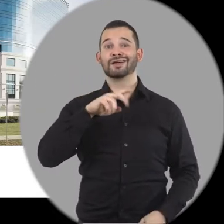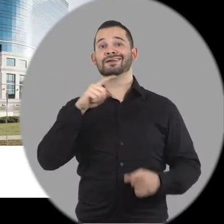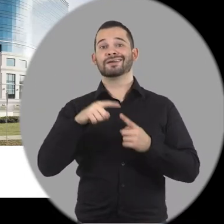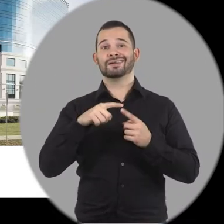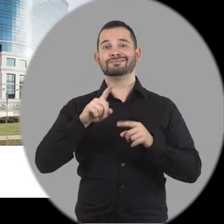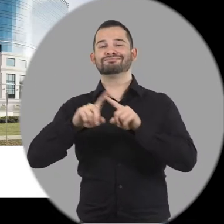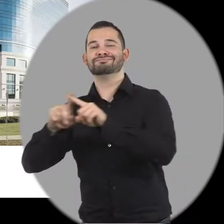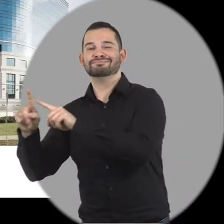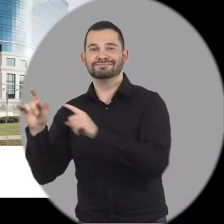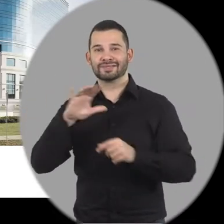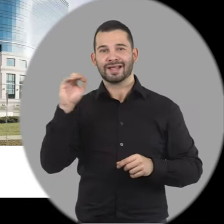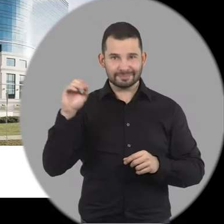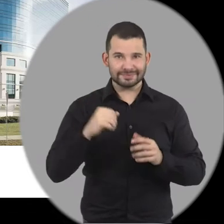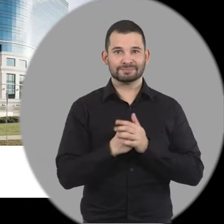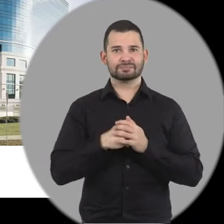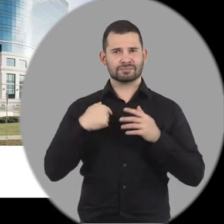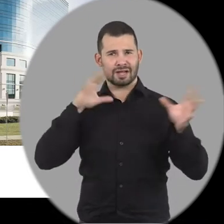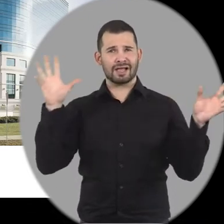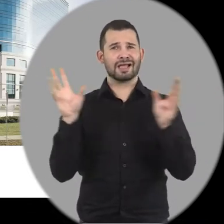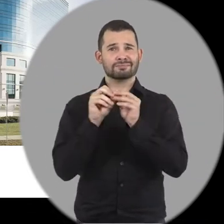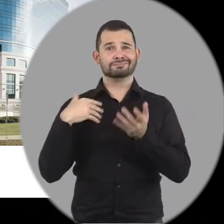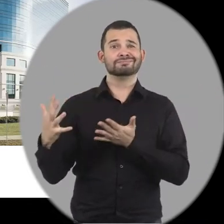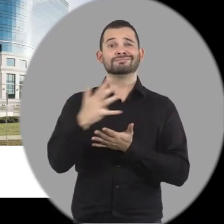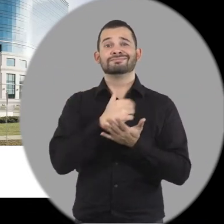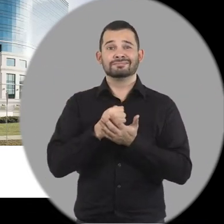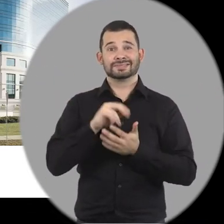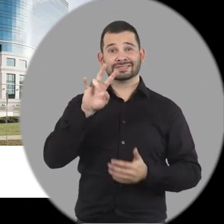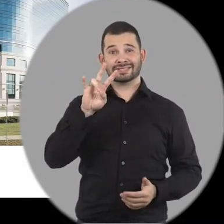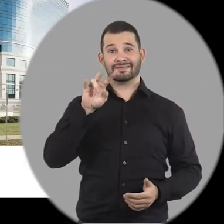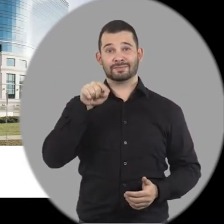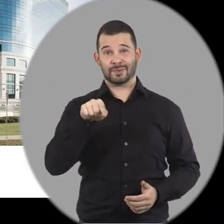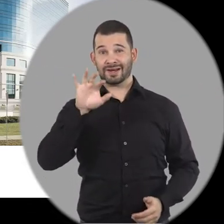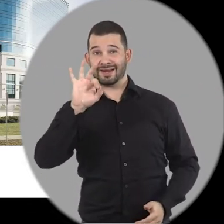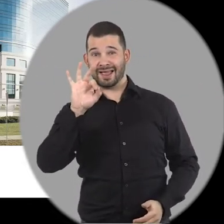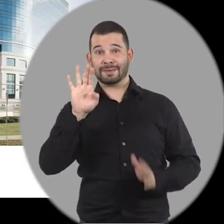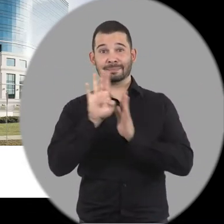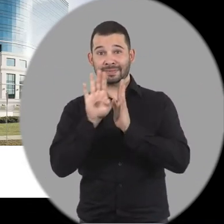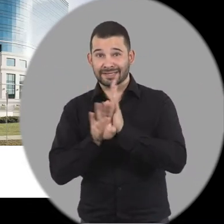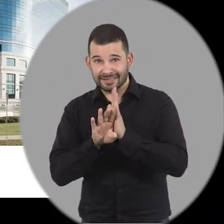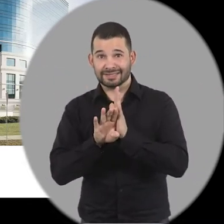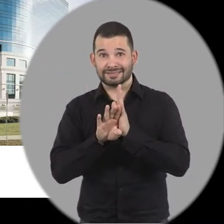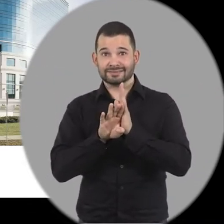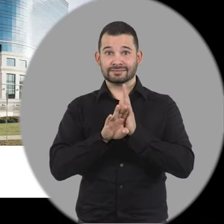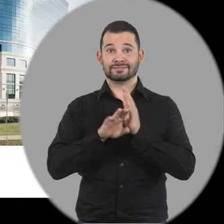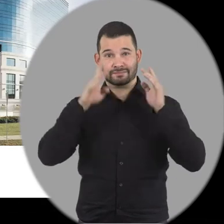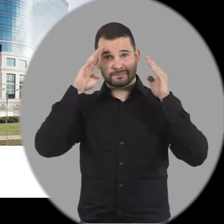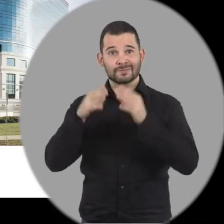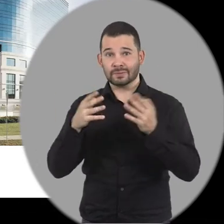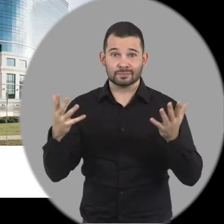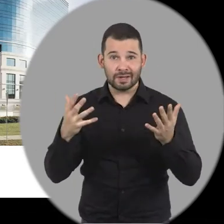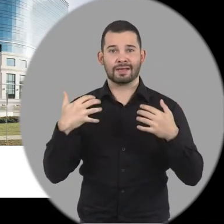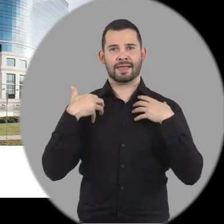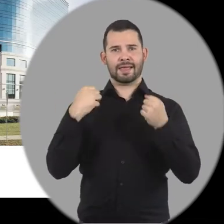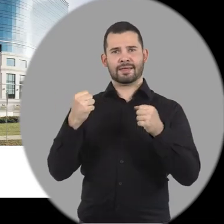in 2019 was $7.9 billion, and our key focus areas as a company has been on health and safety, mental